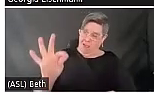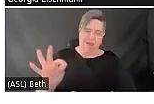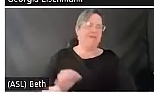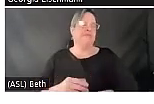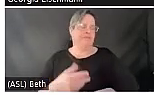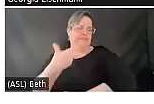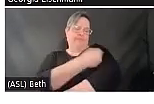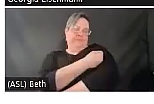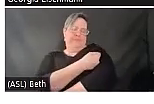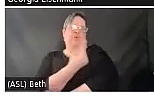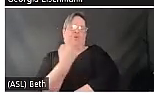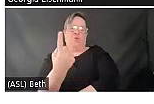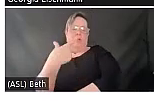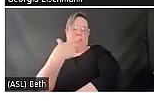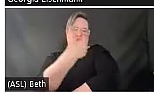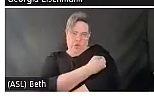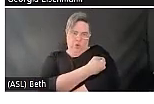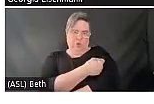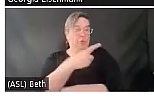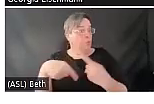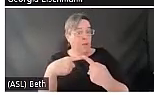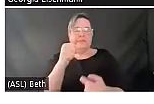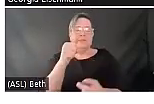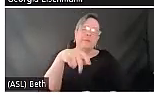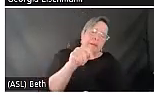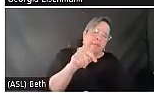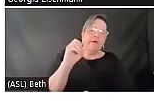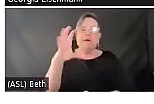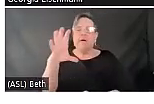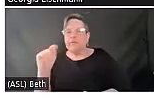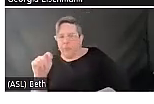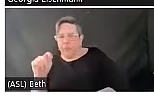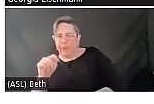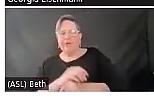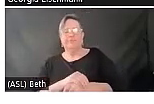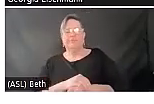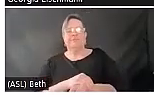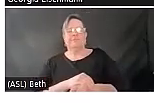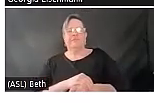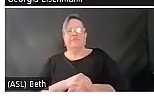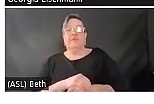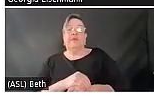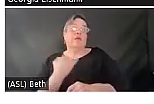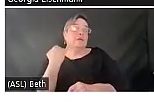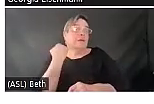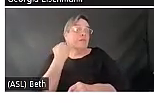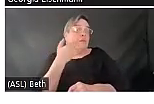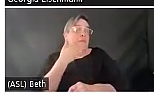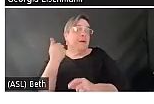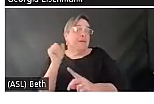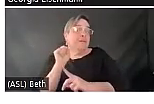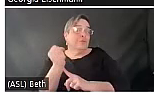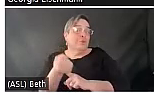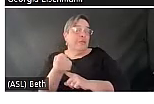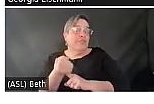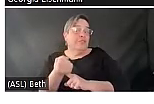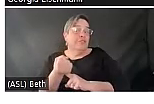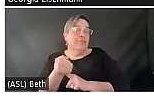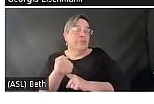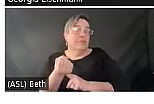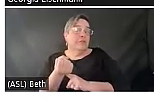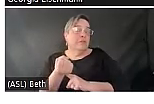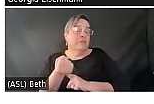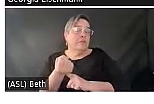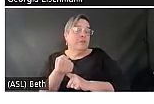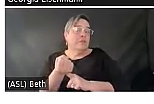October and then should continue. That's ideal. But you can continue getting your vaccine for influenza